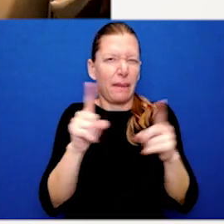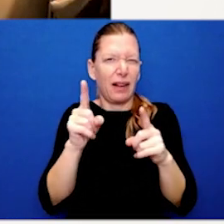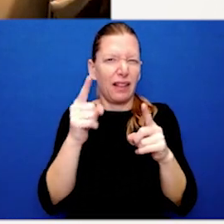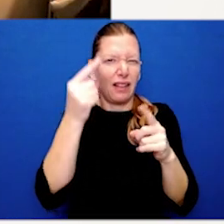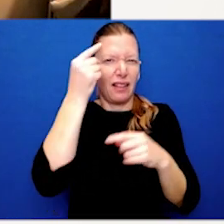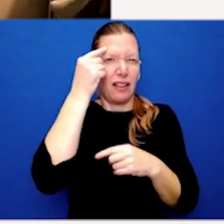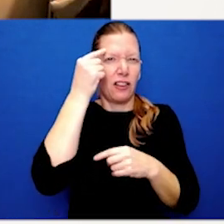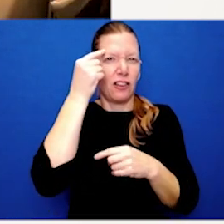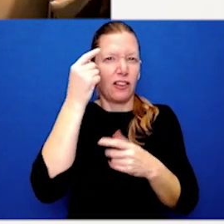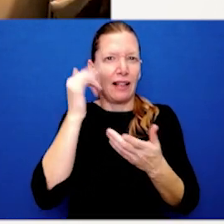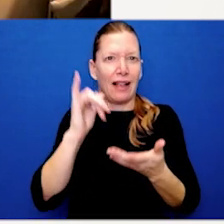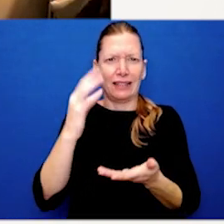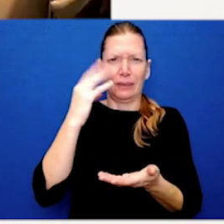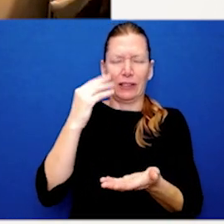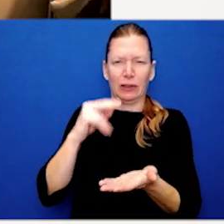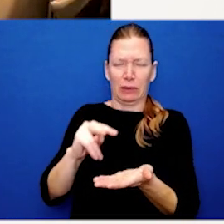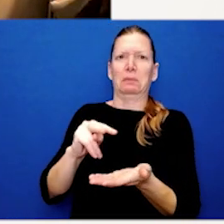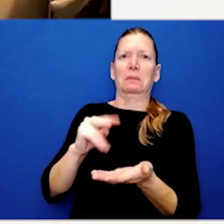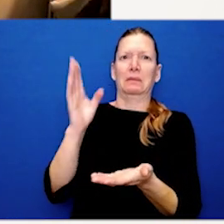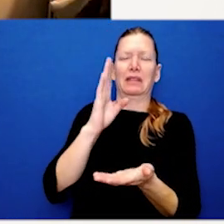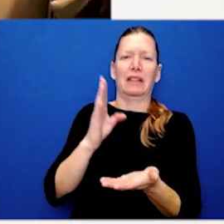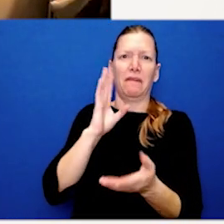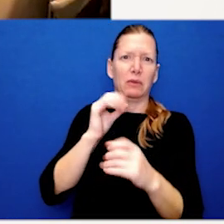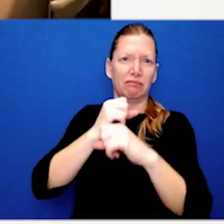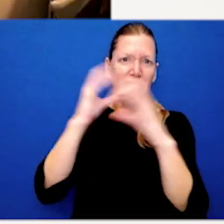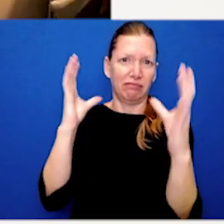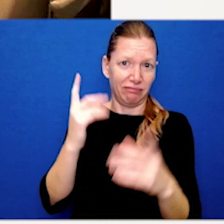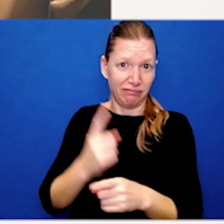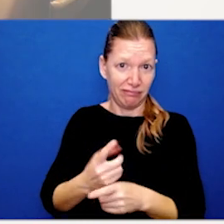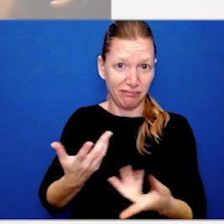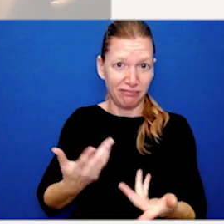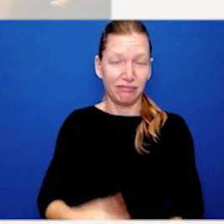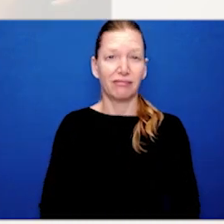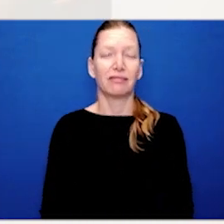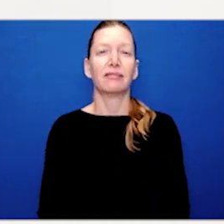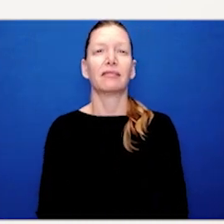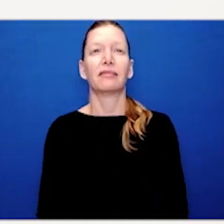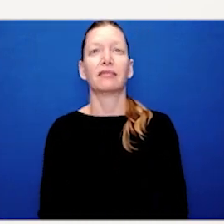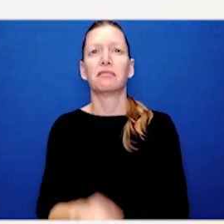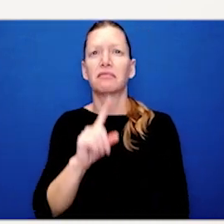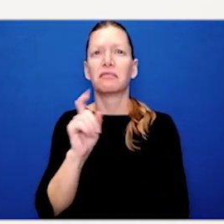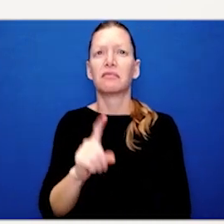here, and that it wasn't the experience isn't what we would suppose, right?